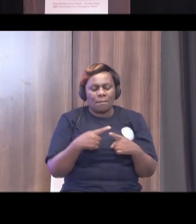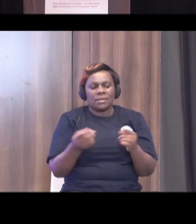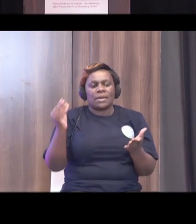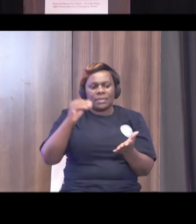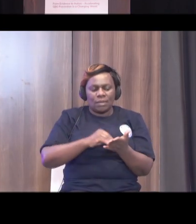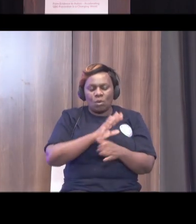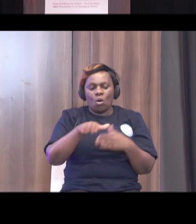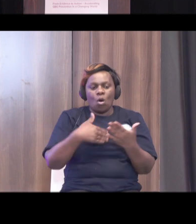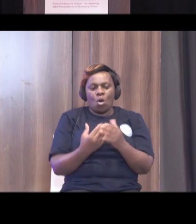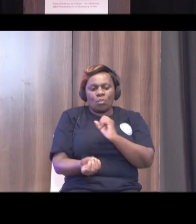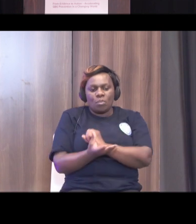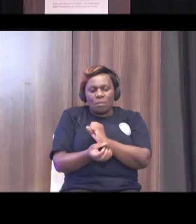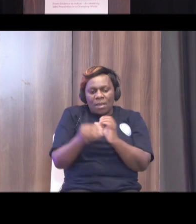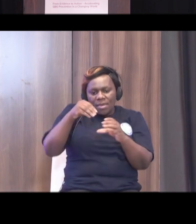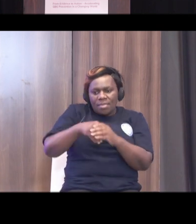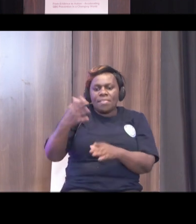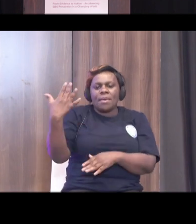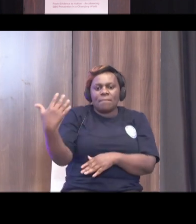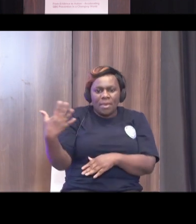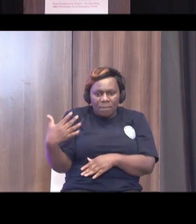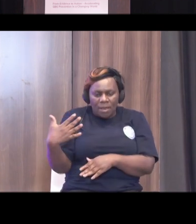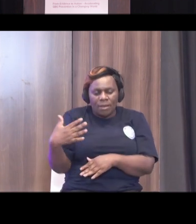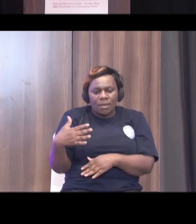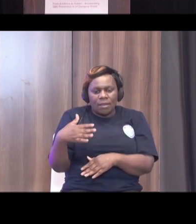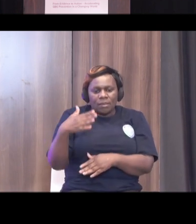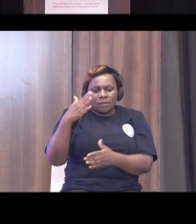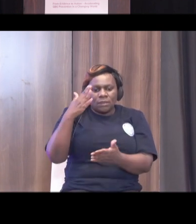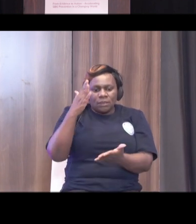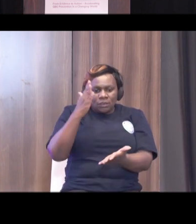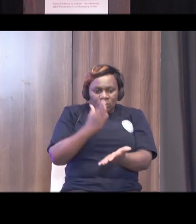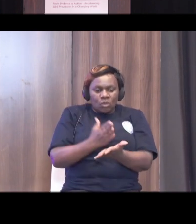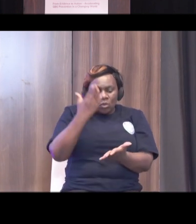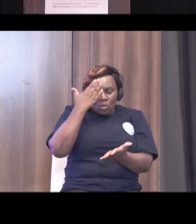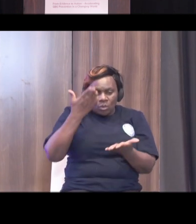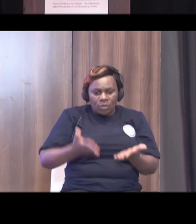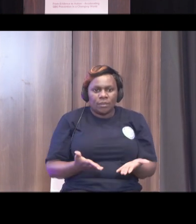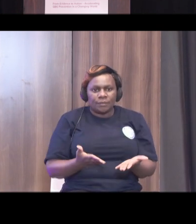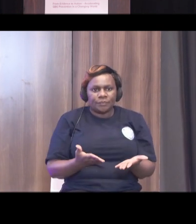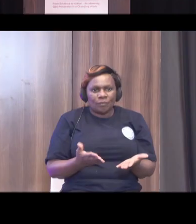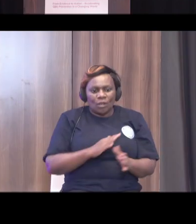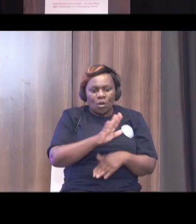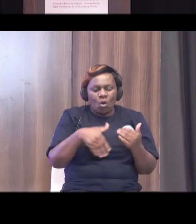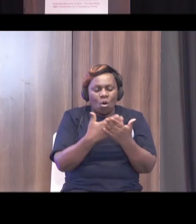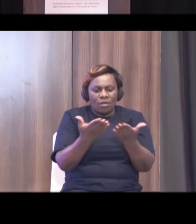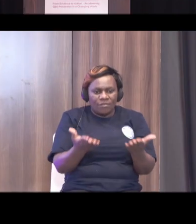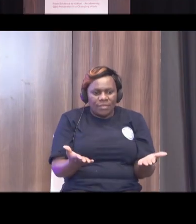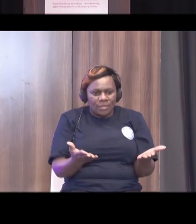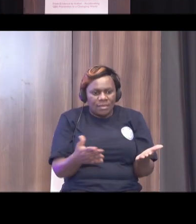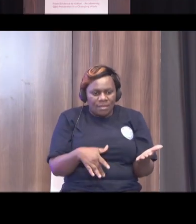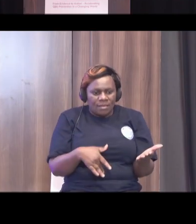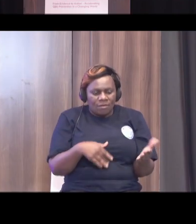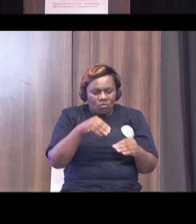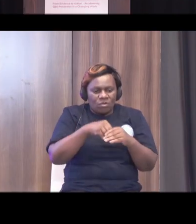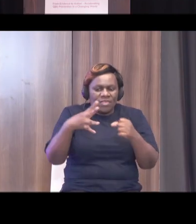are all well described in the paper. And the bottom line for you to know today is that all of these fell within